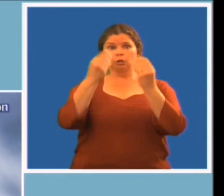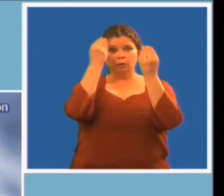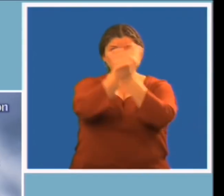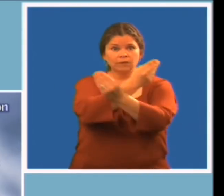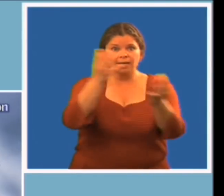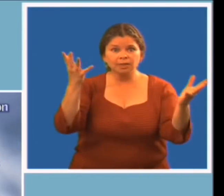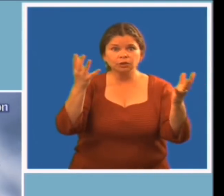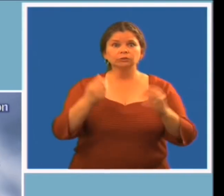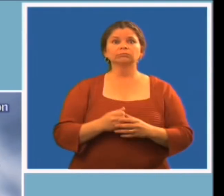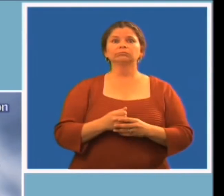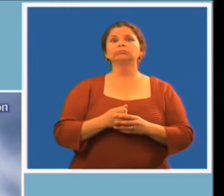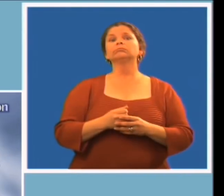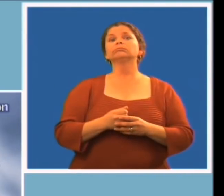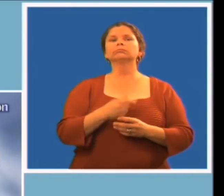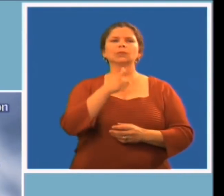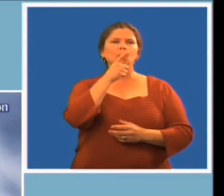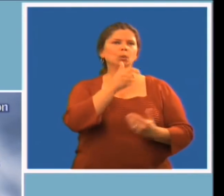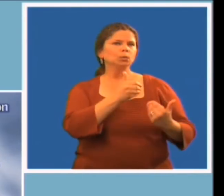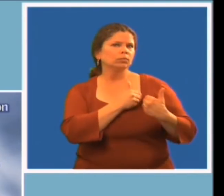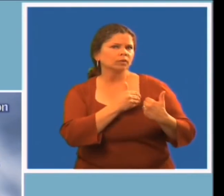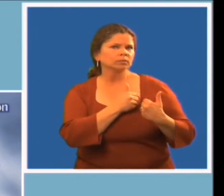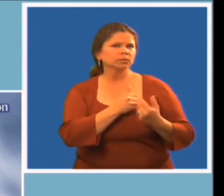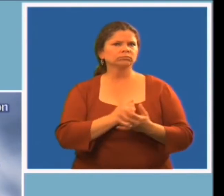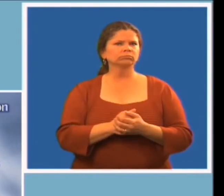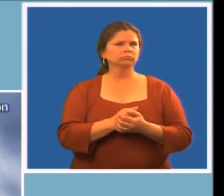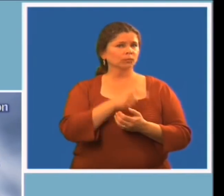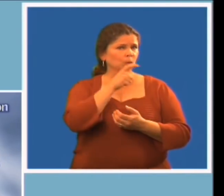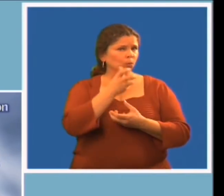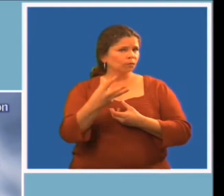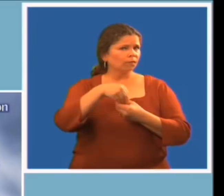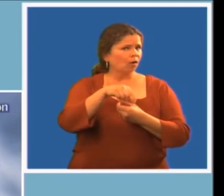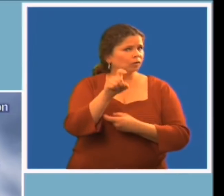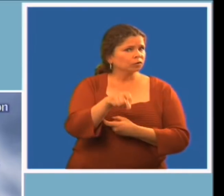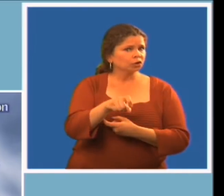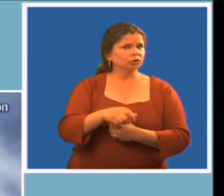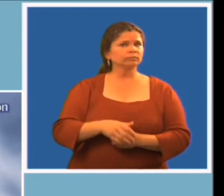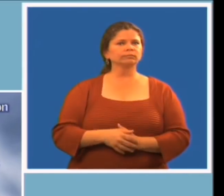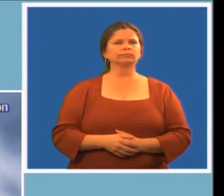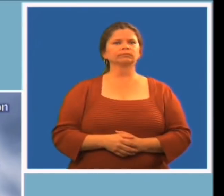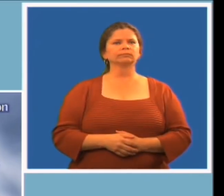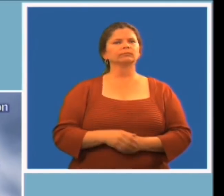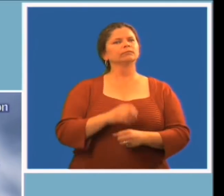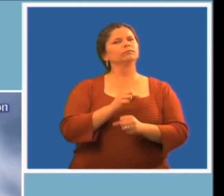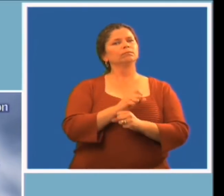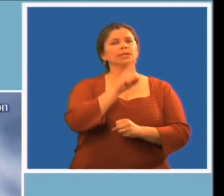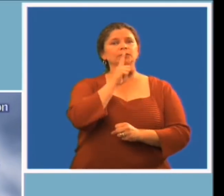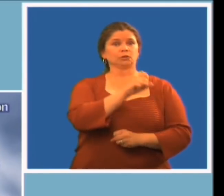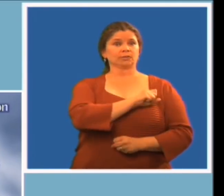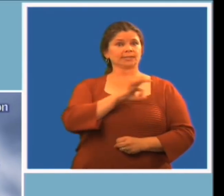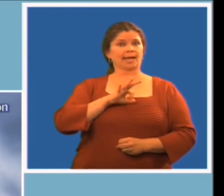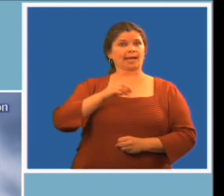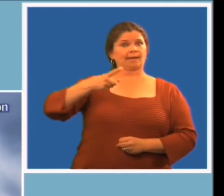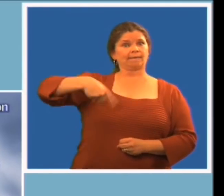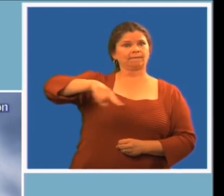for internal and external notification. Who is responsible and who else needs to be